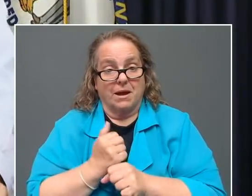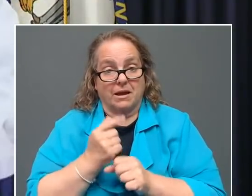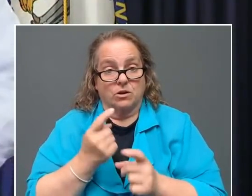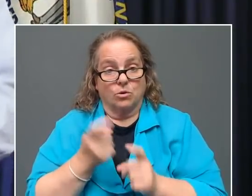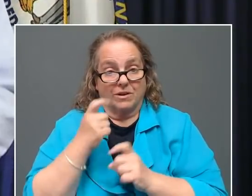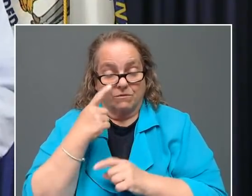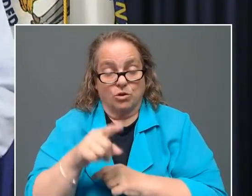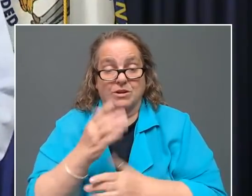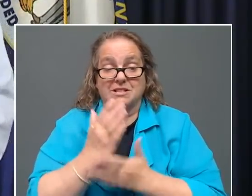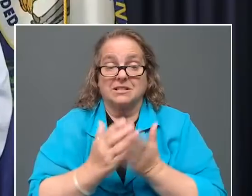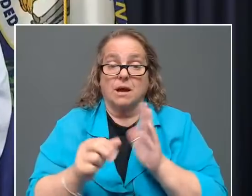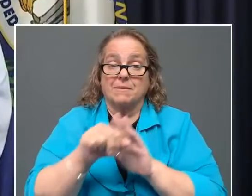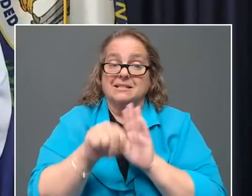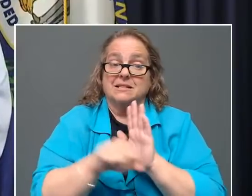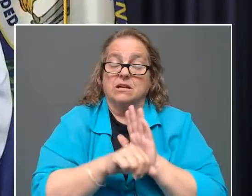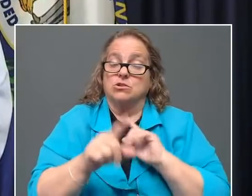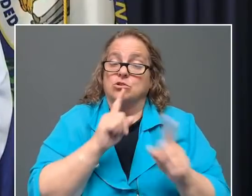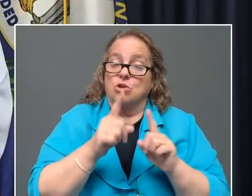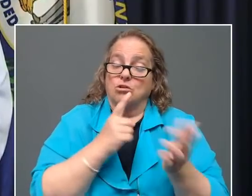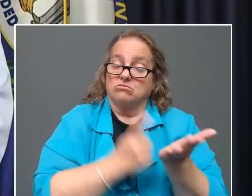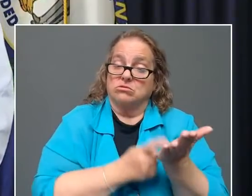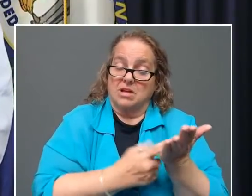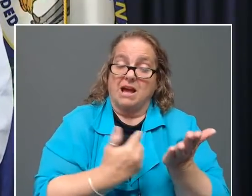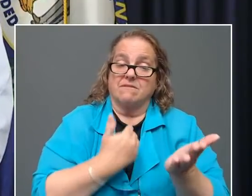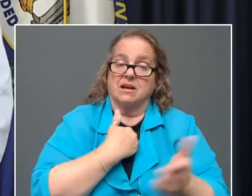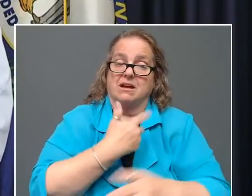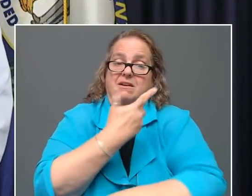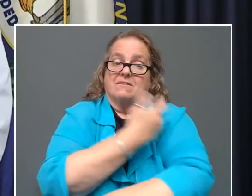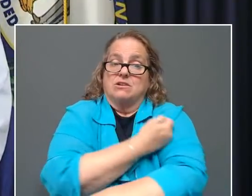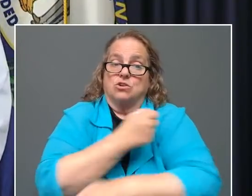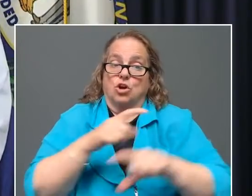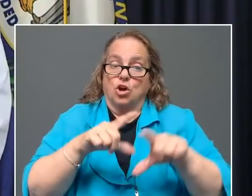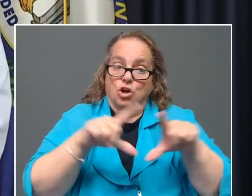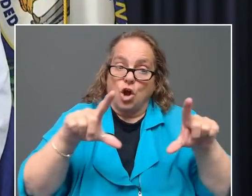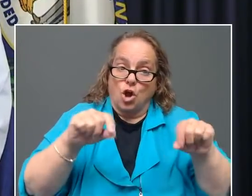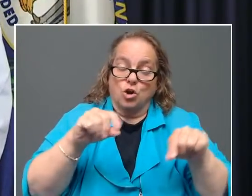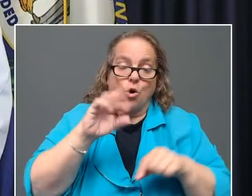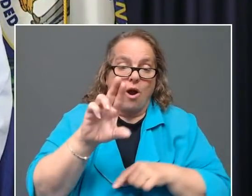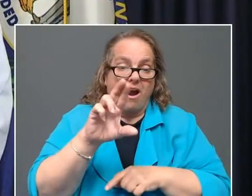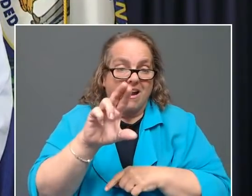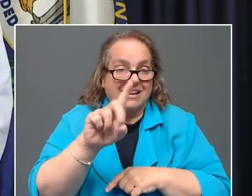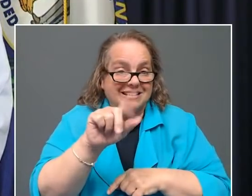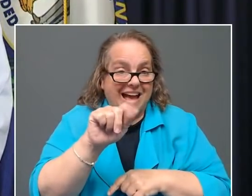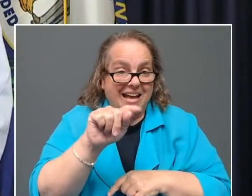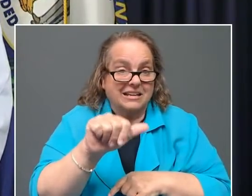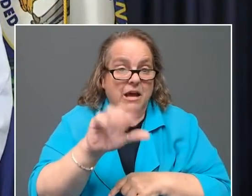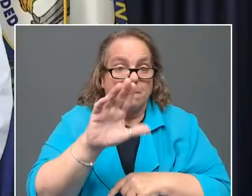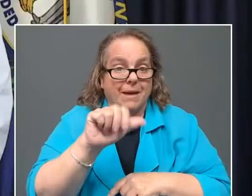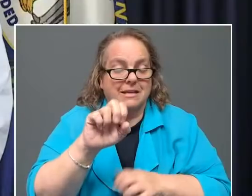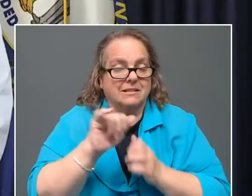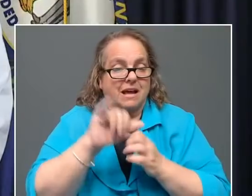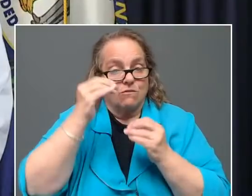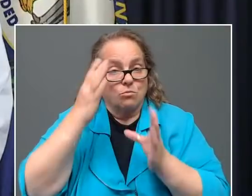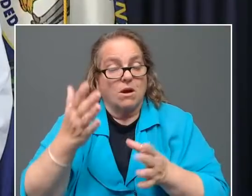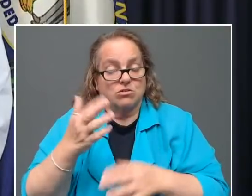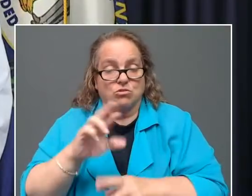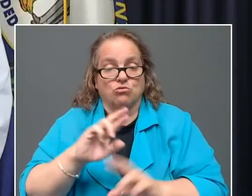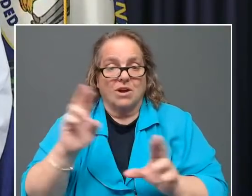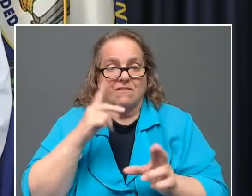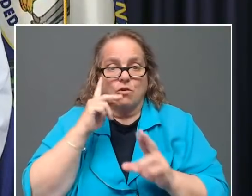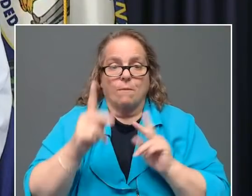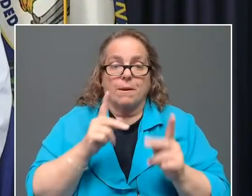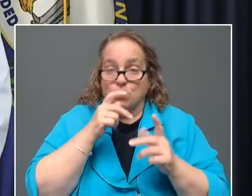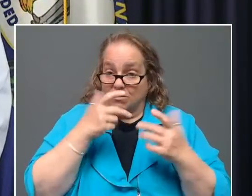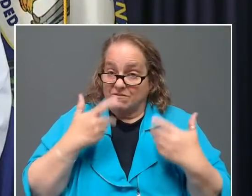have talked about having a vaccination card or a database where that information is available for people who are totally vaccinated.